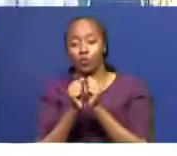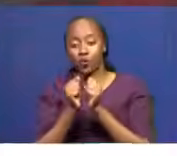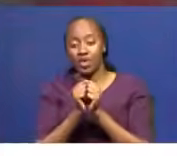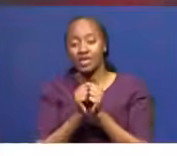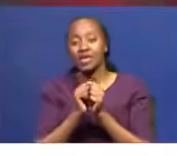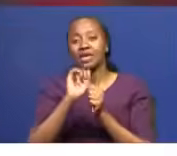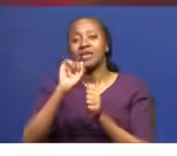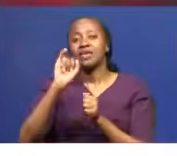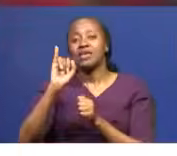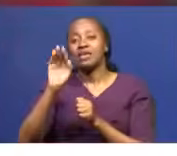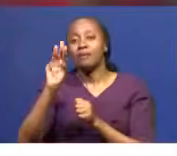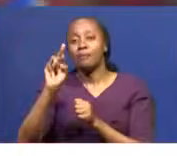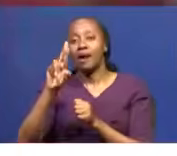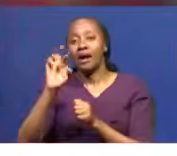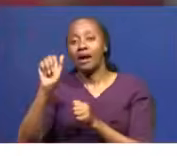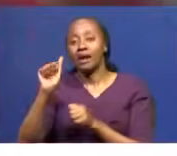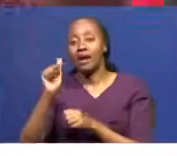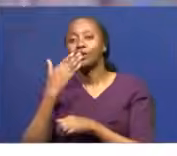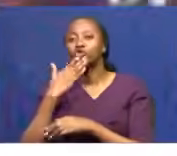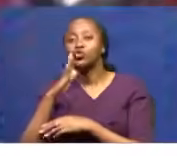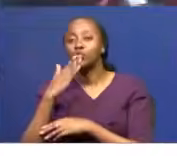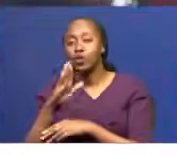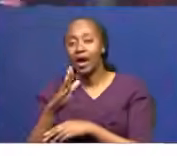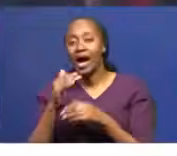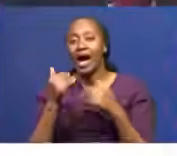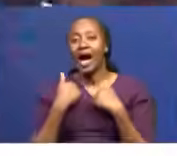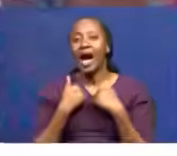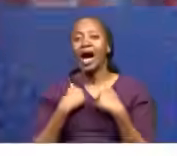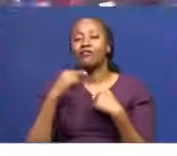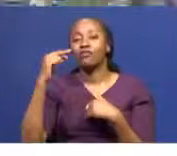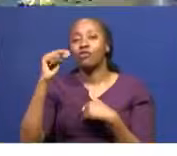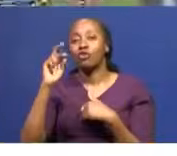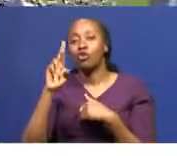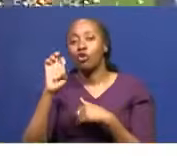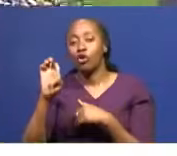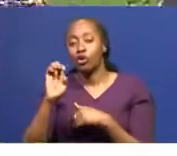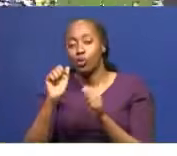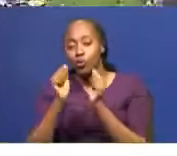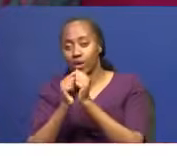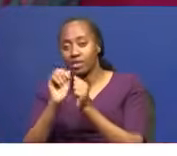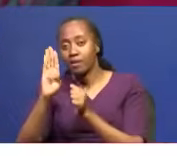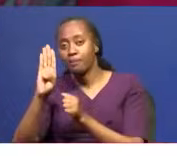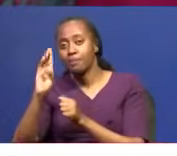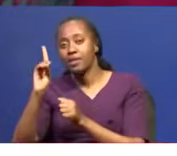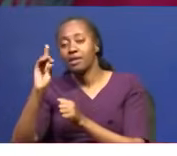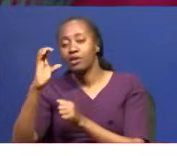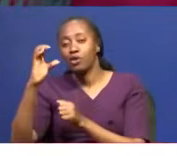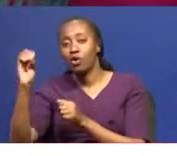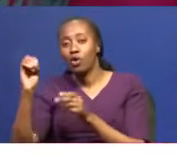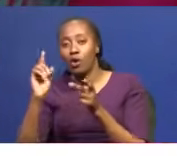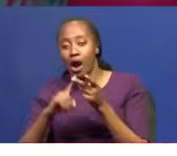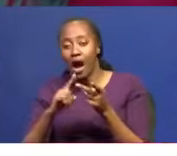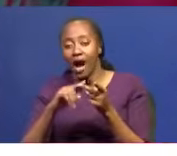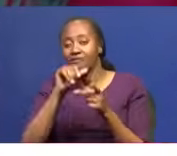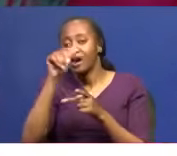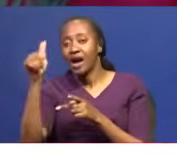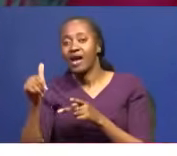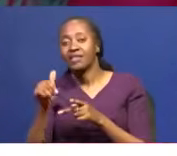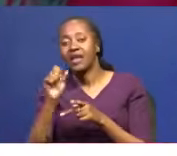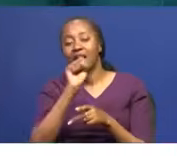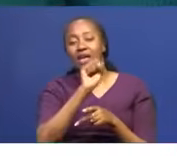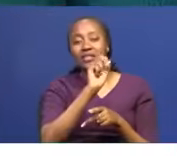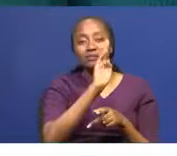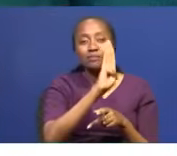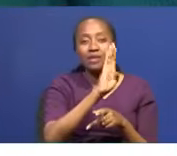on Saturday. Record league champions Gor Mahia will face Bidco United, while newbies APS Bomet and